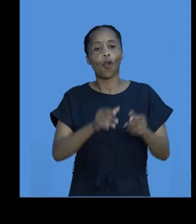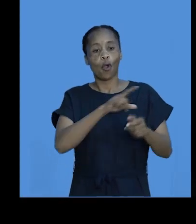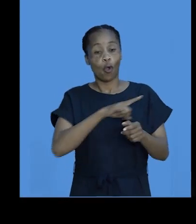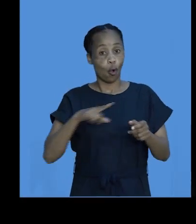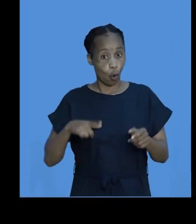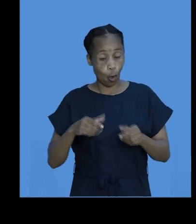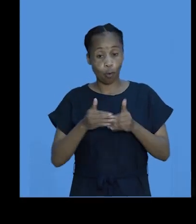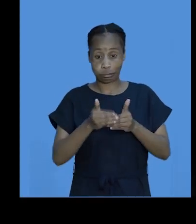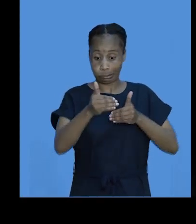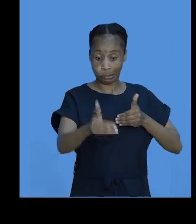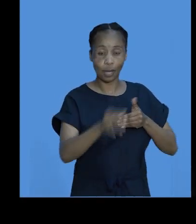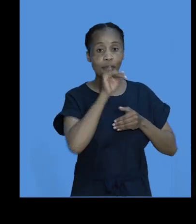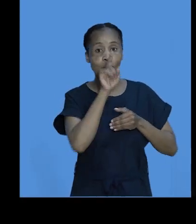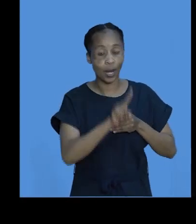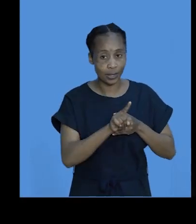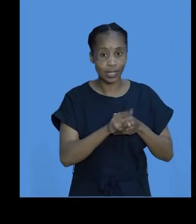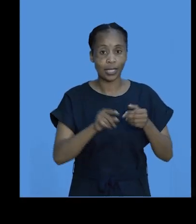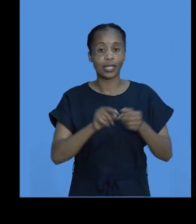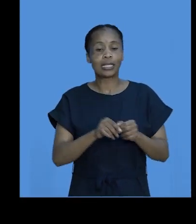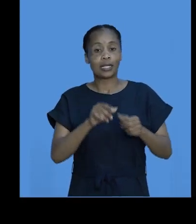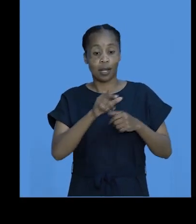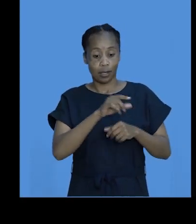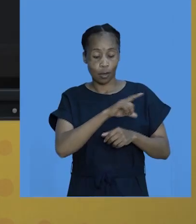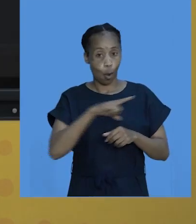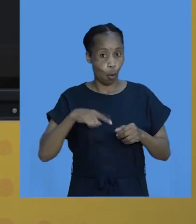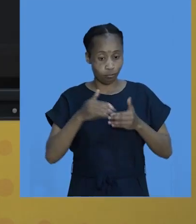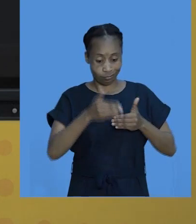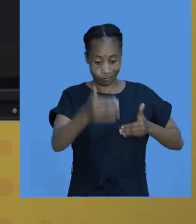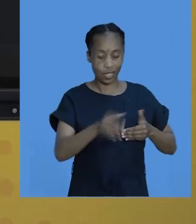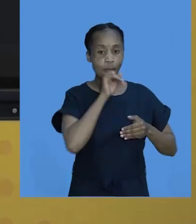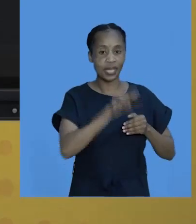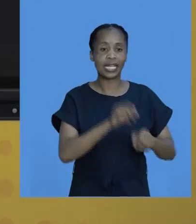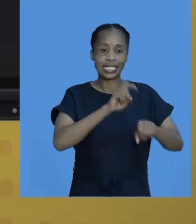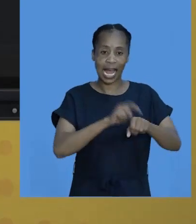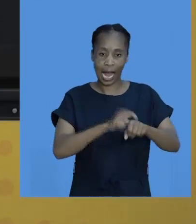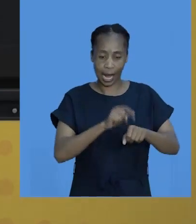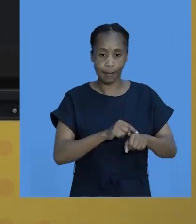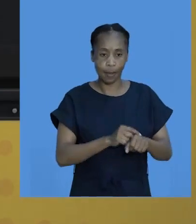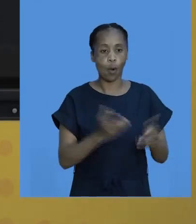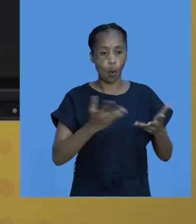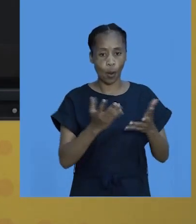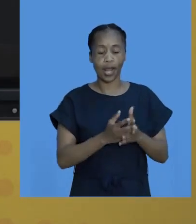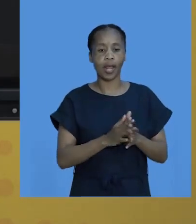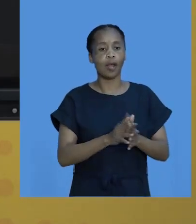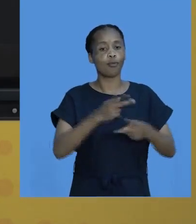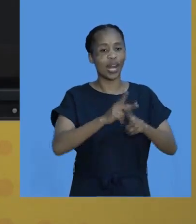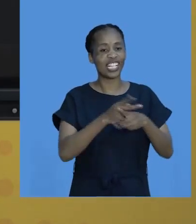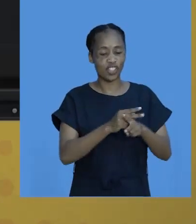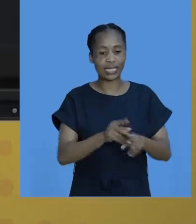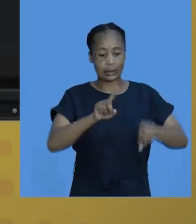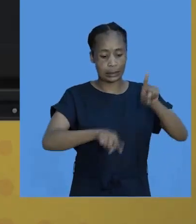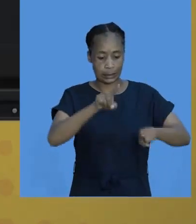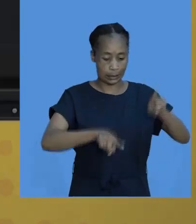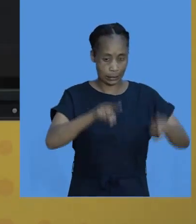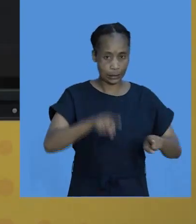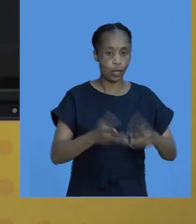run or of the long run. Remember the definition of the long run, it is a period of time where all our factors of production are